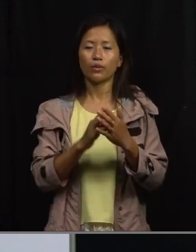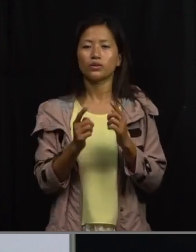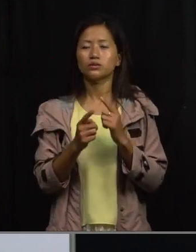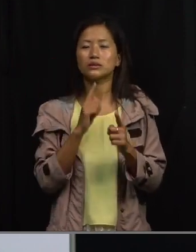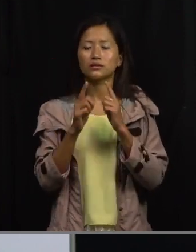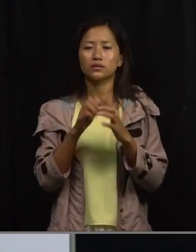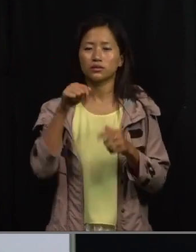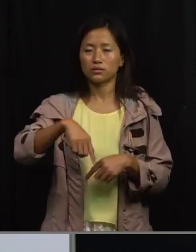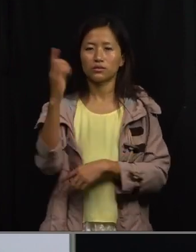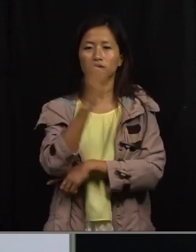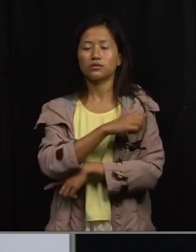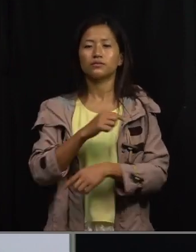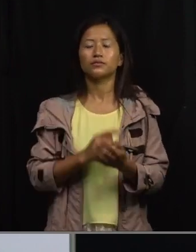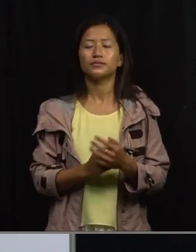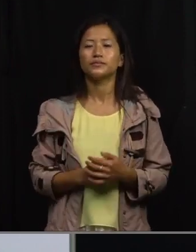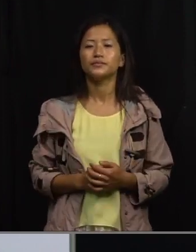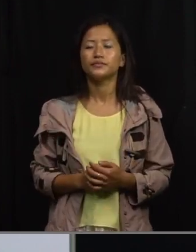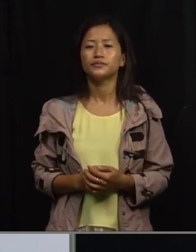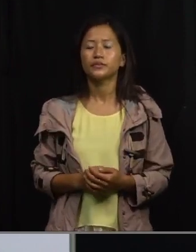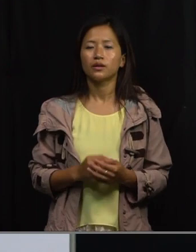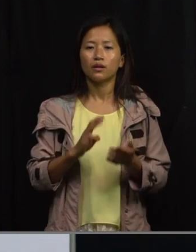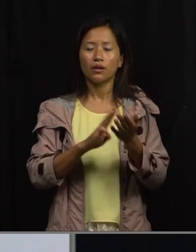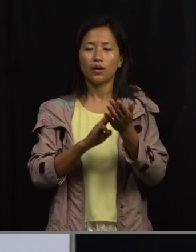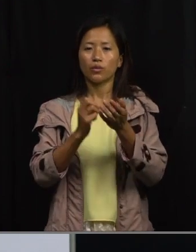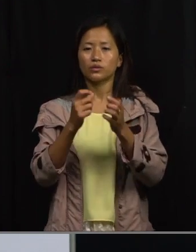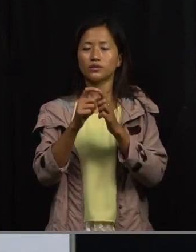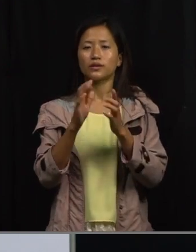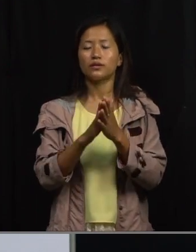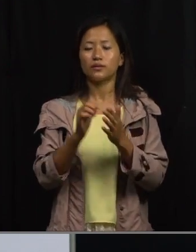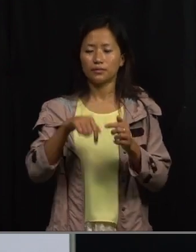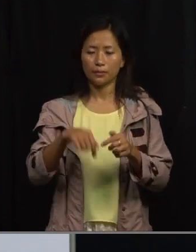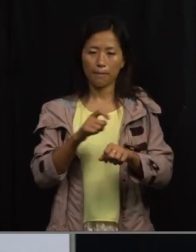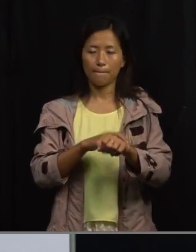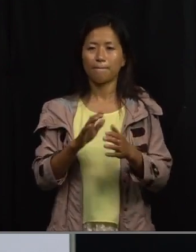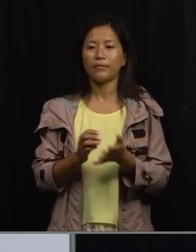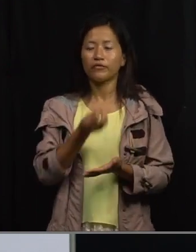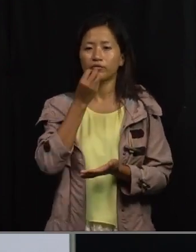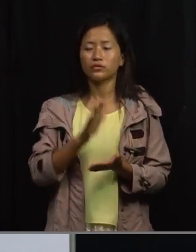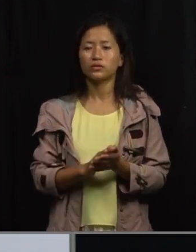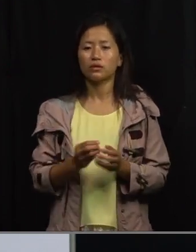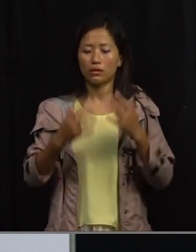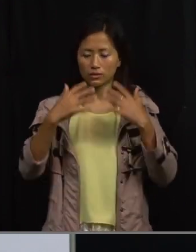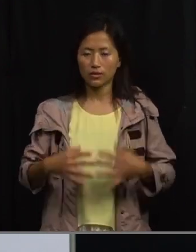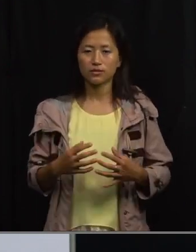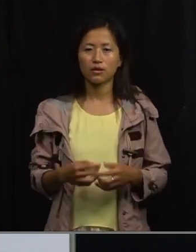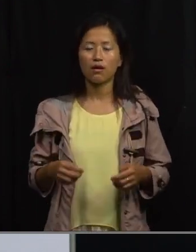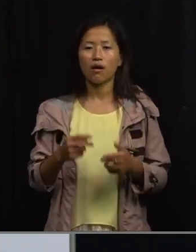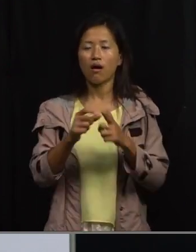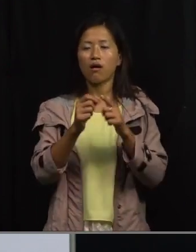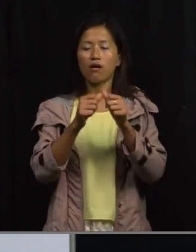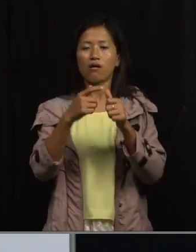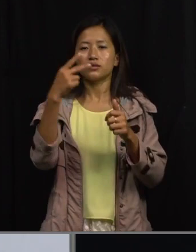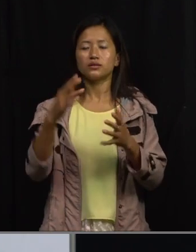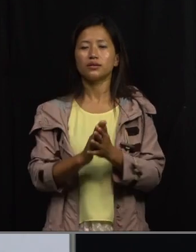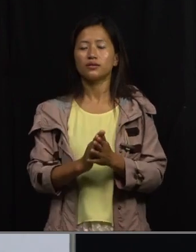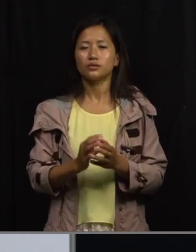today. So today we have discussed the life of modern man, dwelling places, food, clothing, arts,